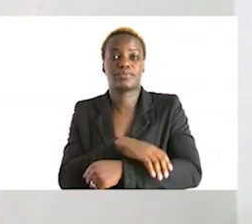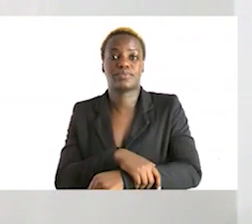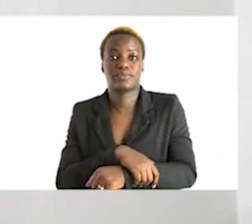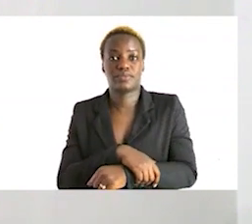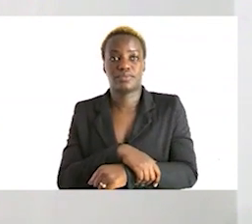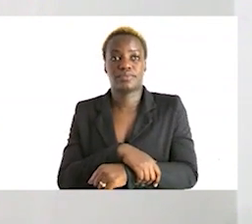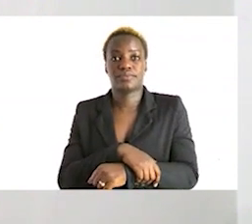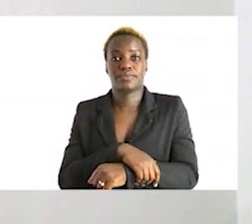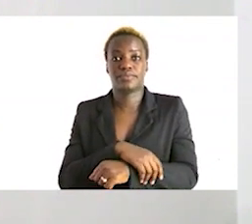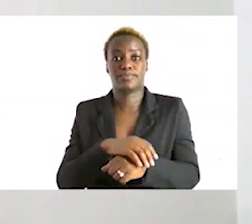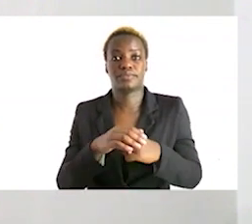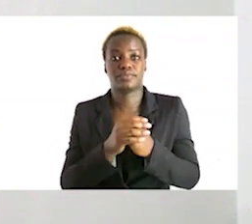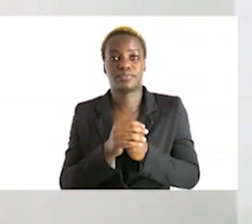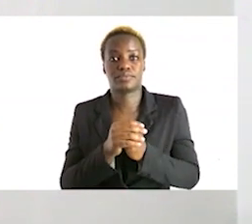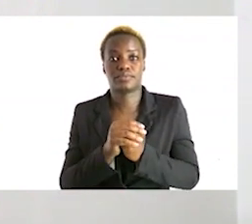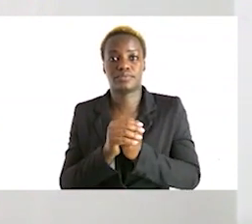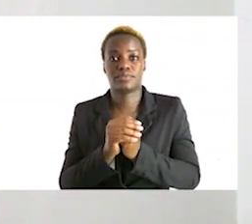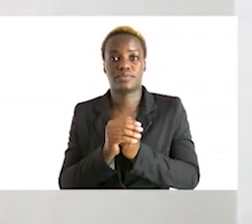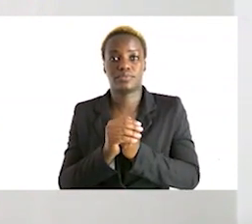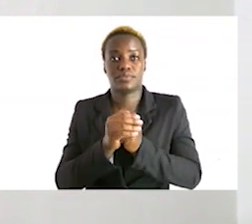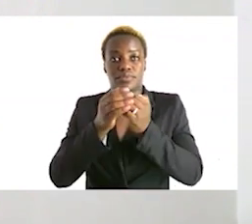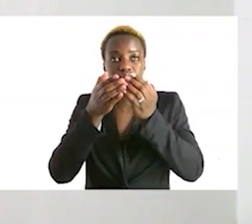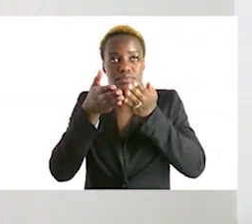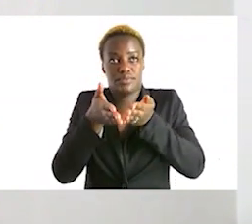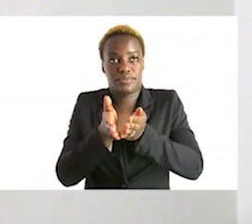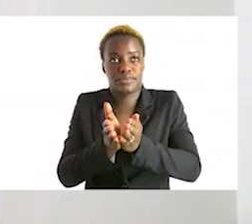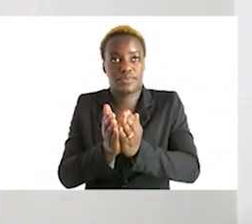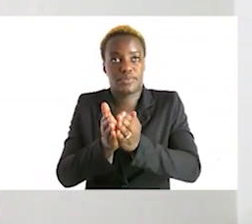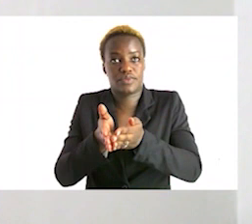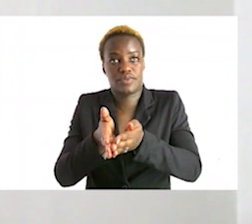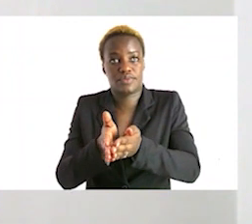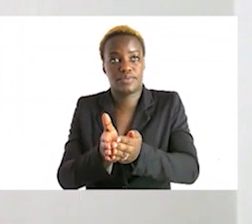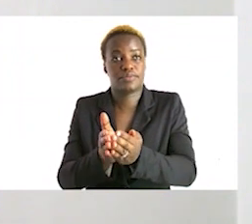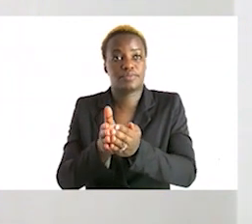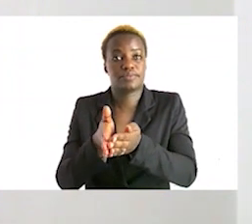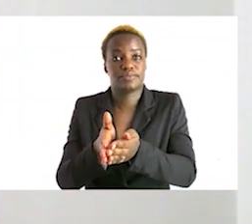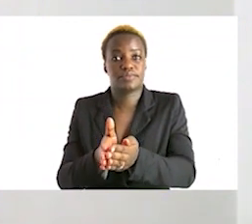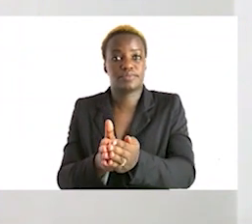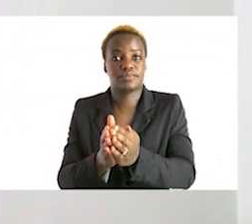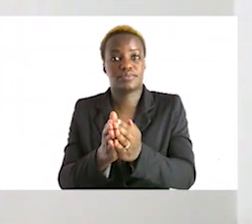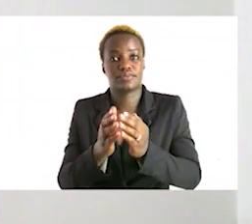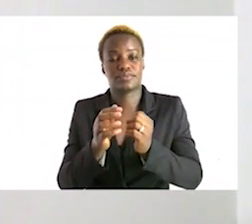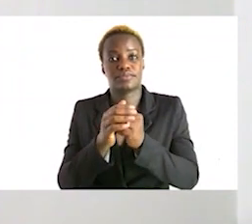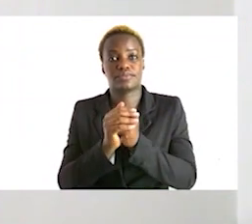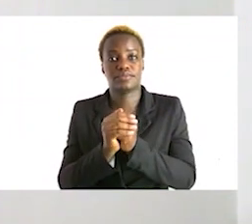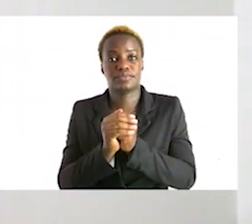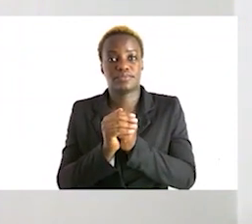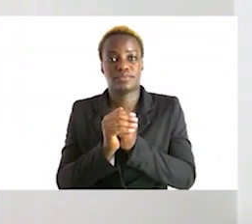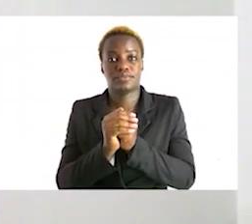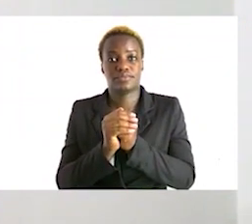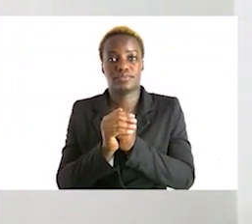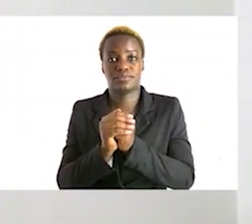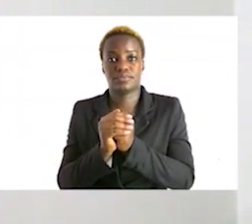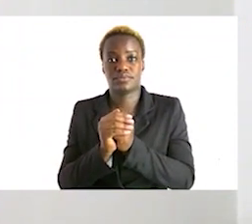these words, all of them are beginning with a sh sound. And then we have the ship, nice ship, sailing on